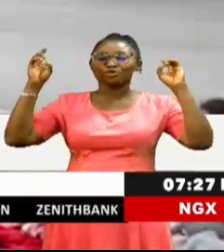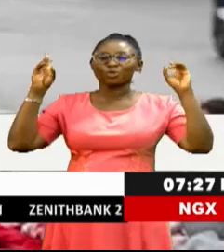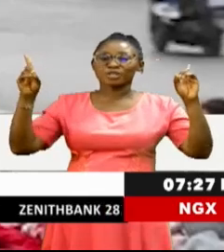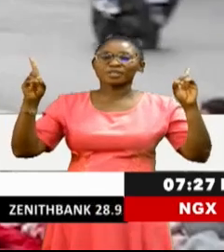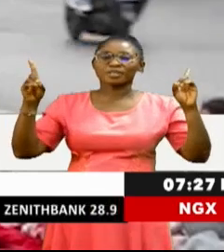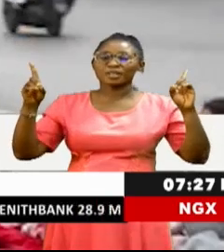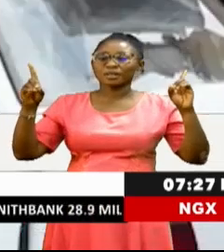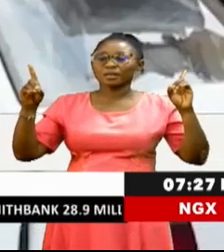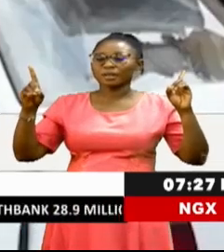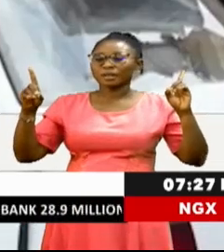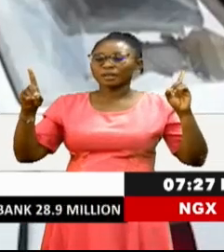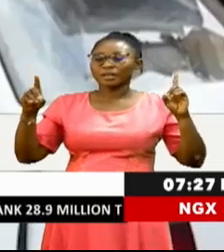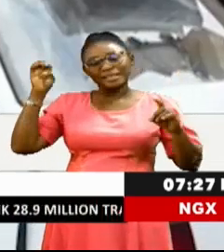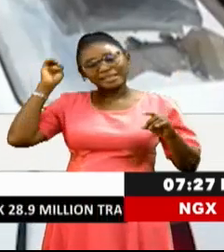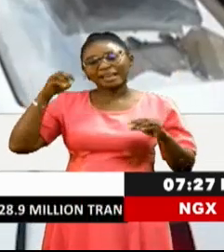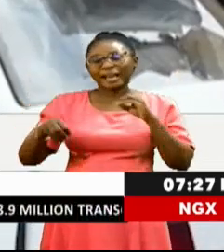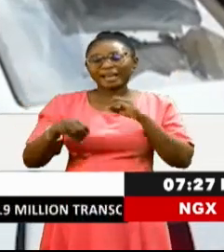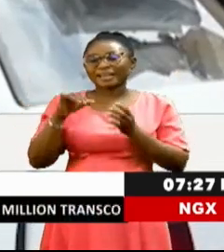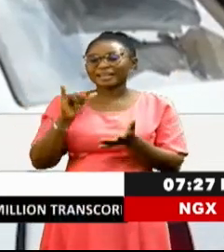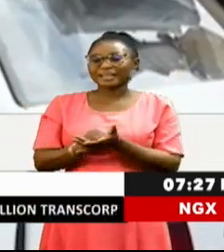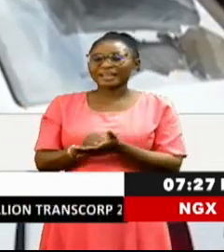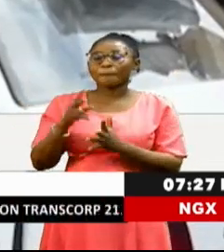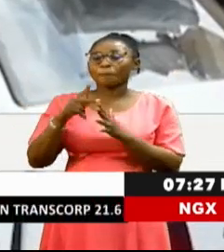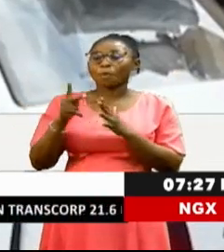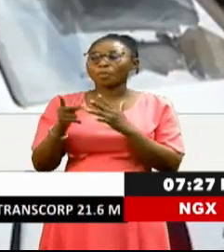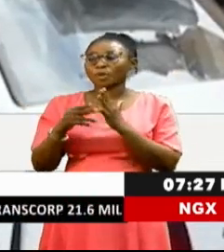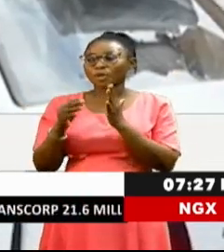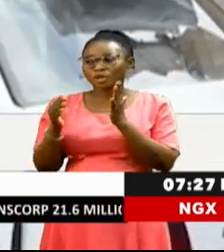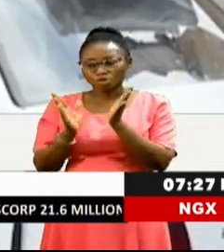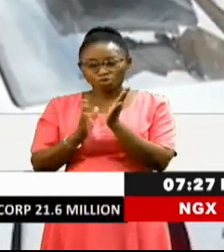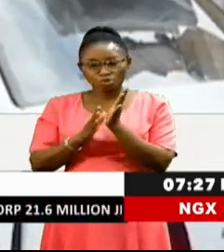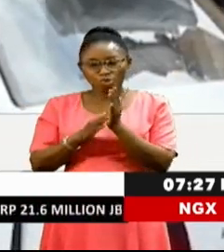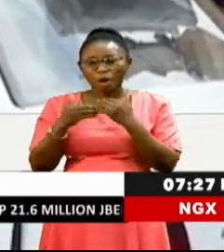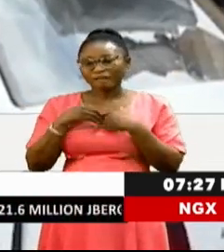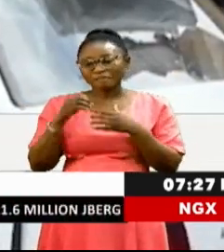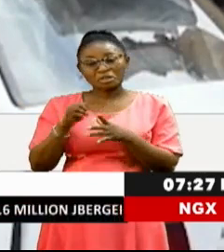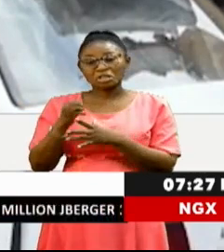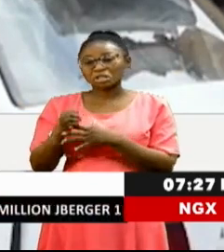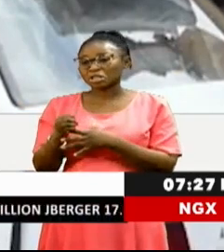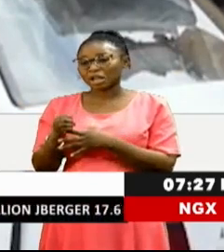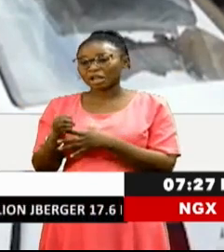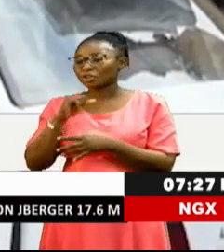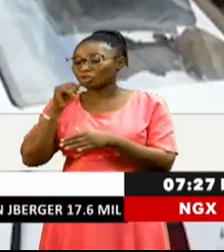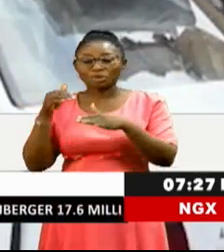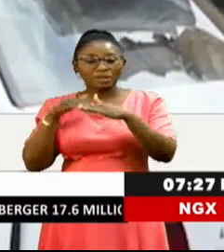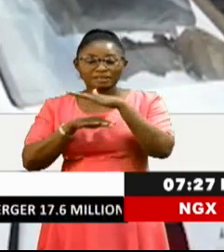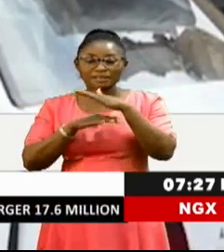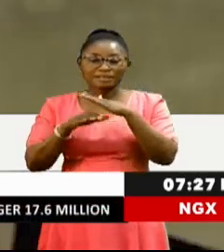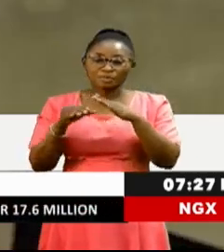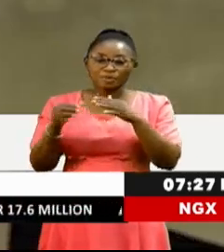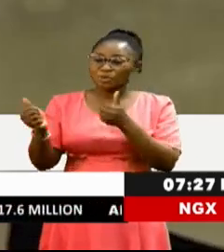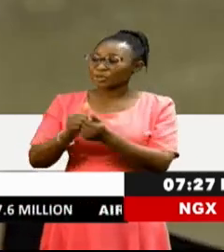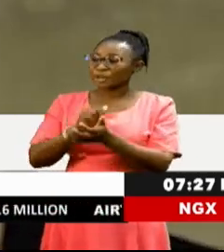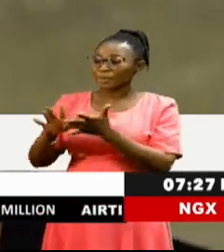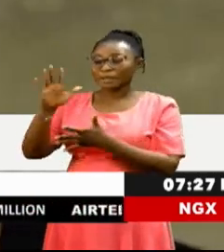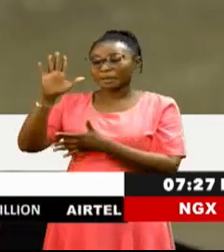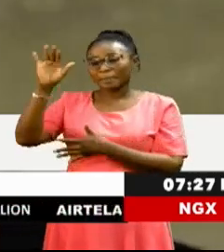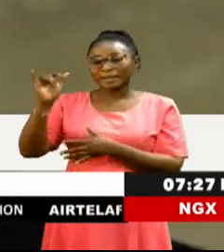Ted Chaiban added that public schools have either been rendered inaccessible, damaged by the